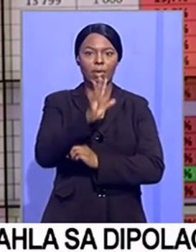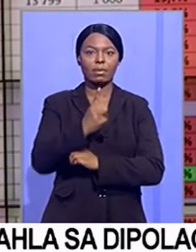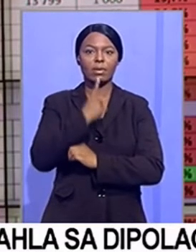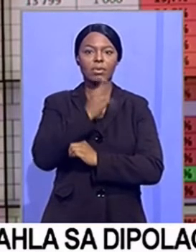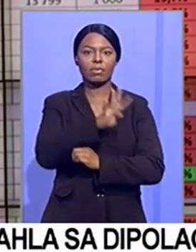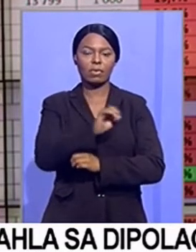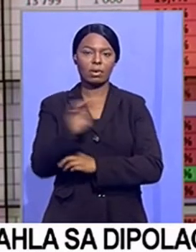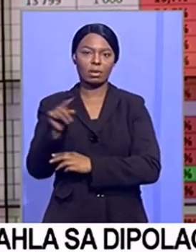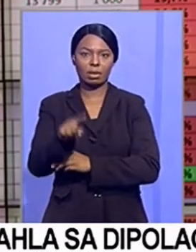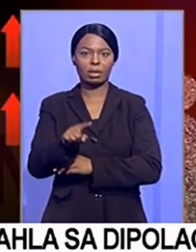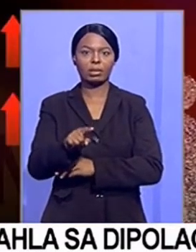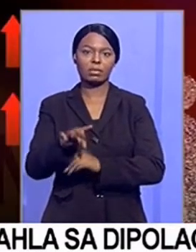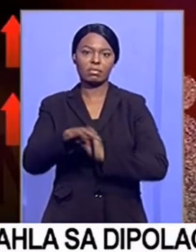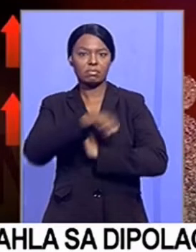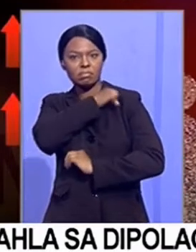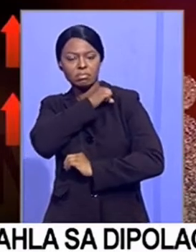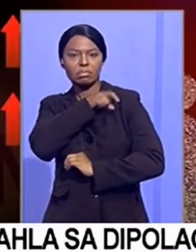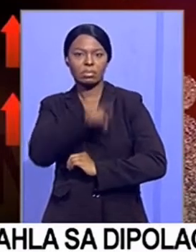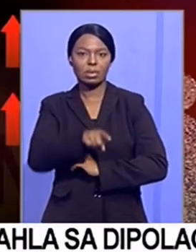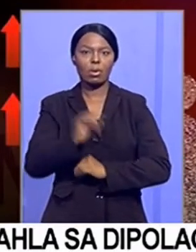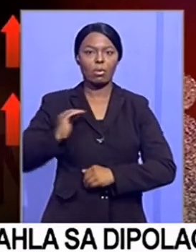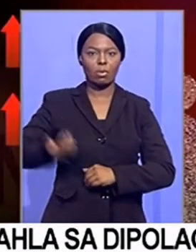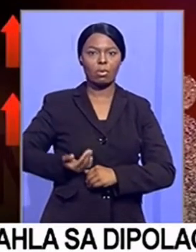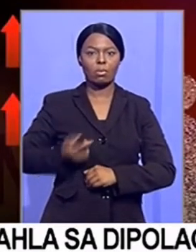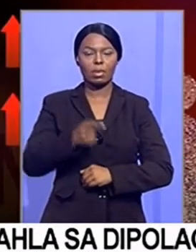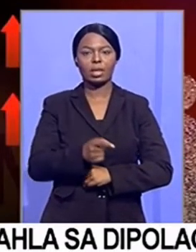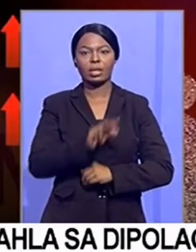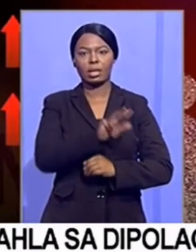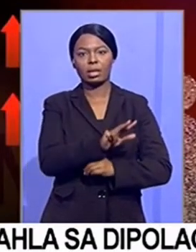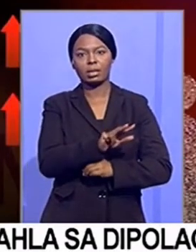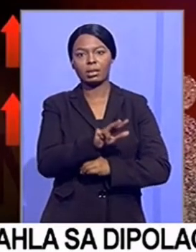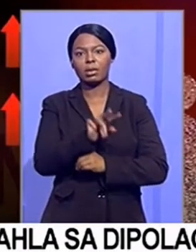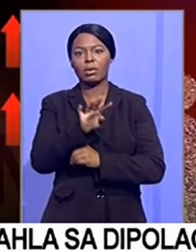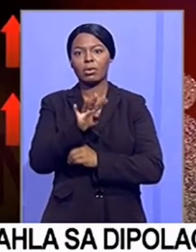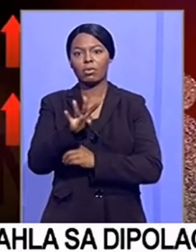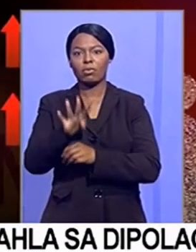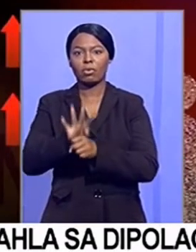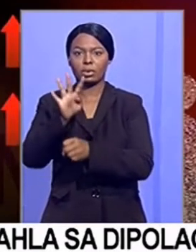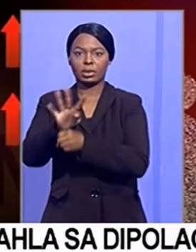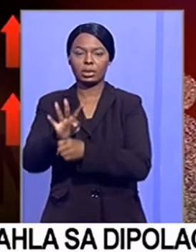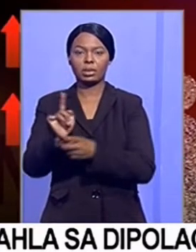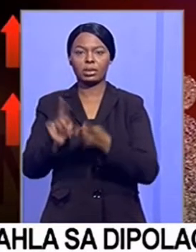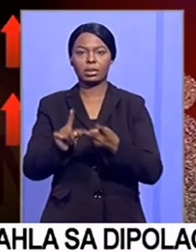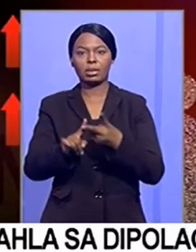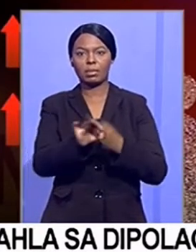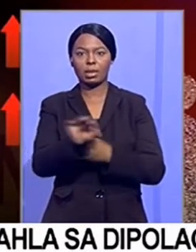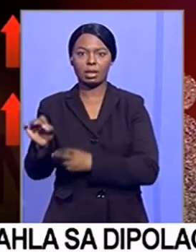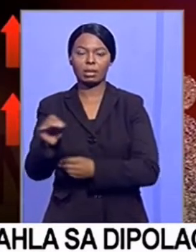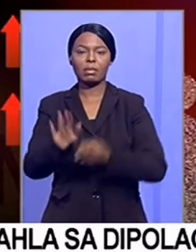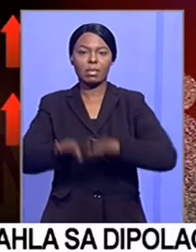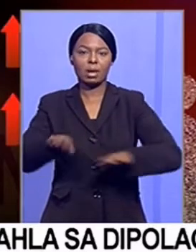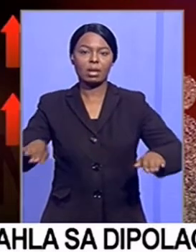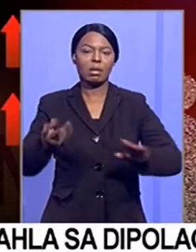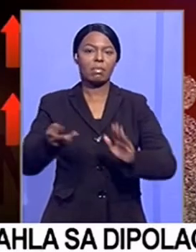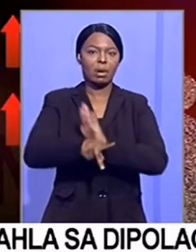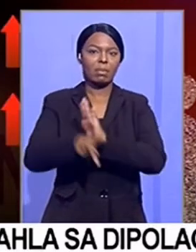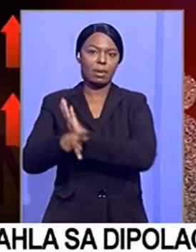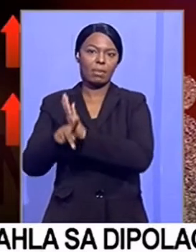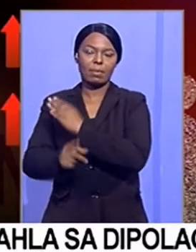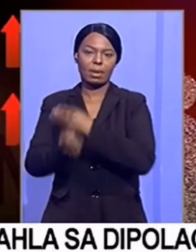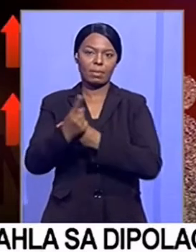5,400 ka dikgoka, basadi ba le 840 le bana ba le 300 ba bolailwe. Ditiragalo tsa o tsewa